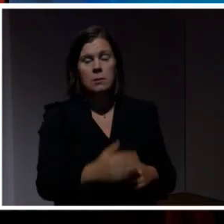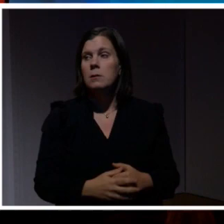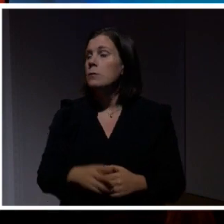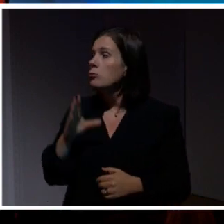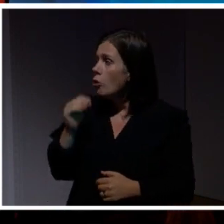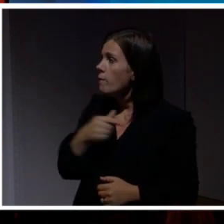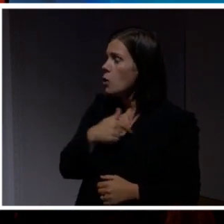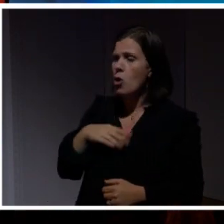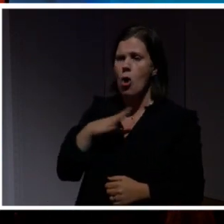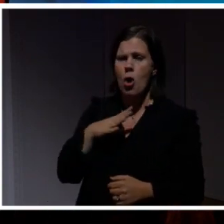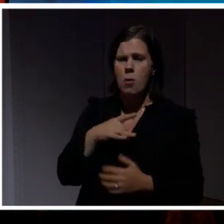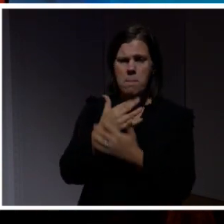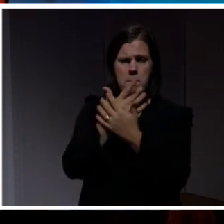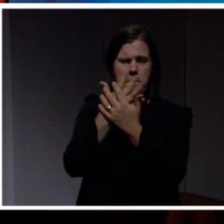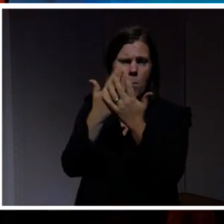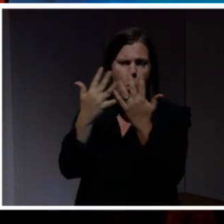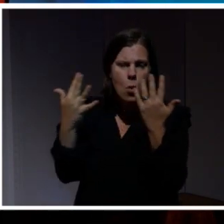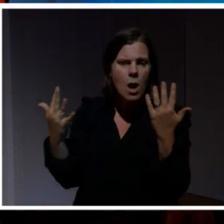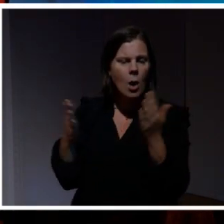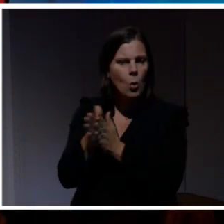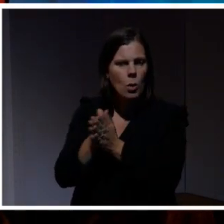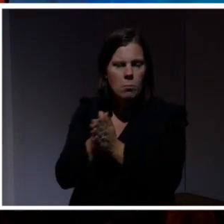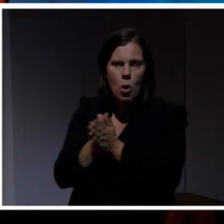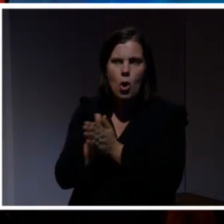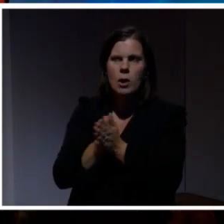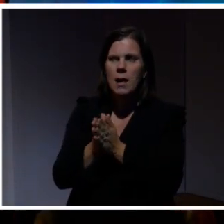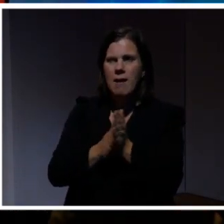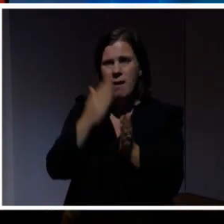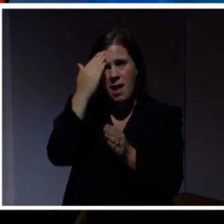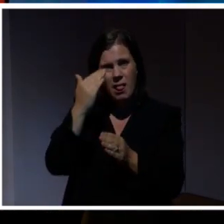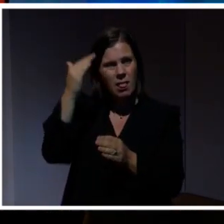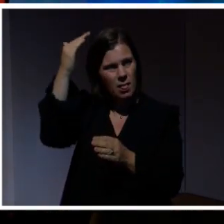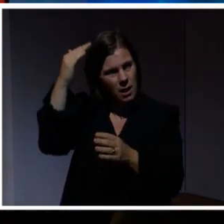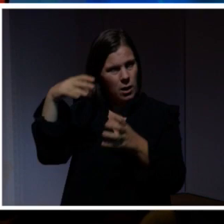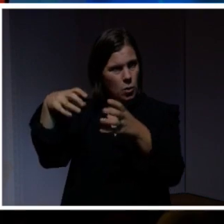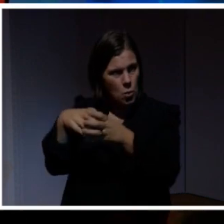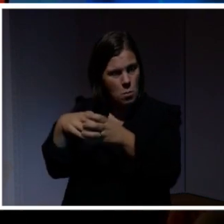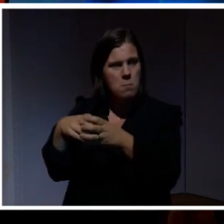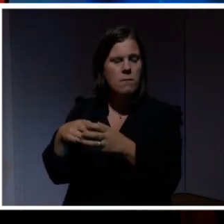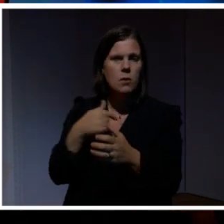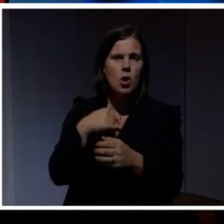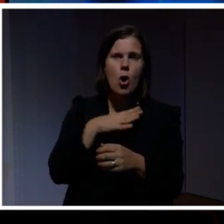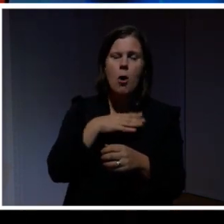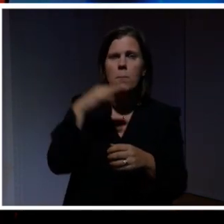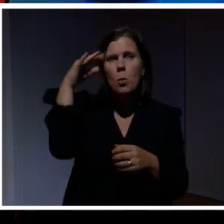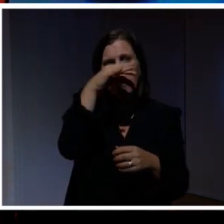a huge number of societal challenges. We have an aging society. We have